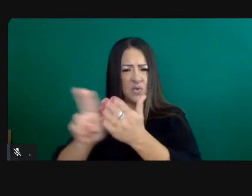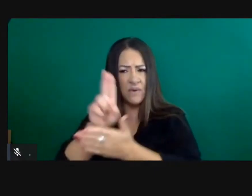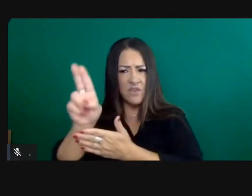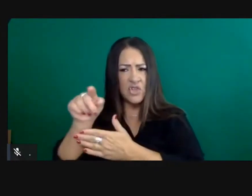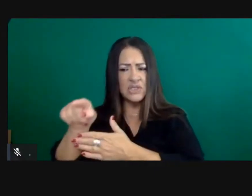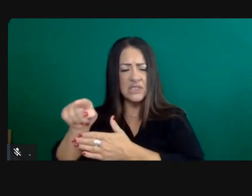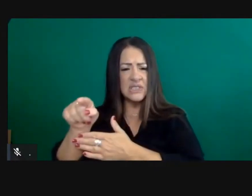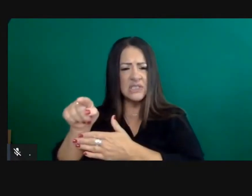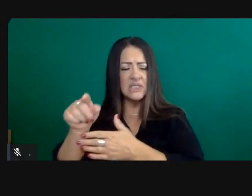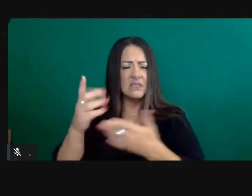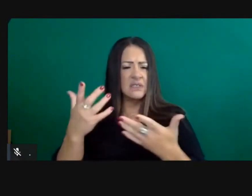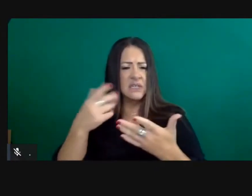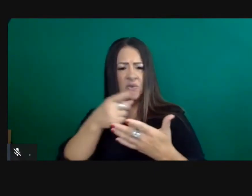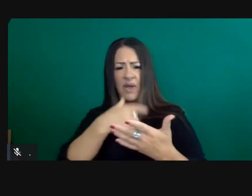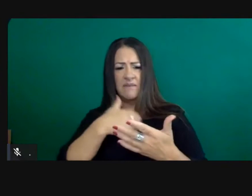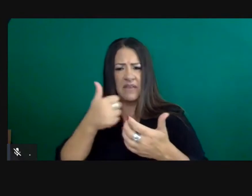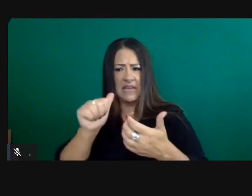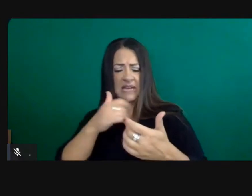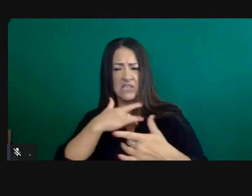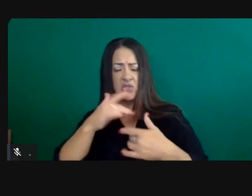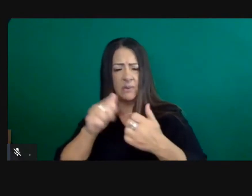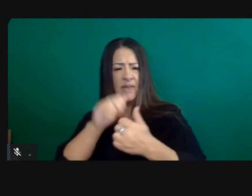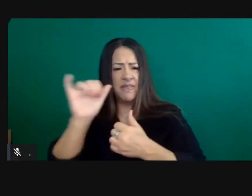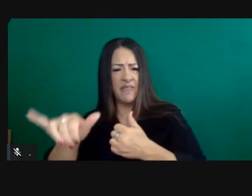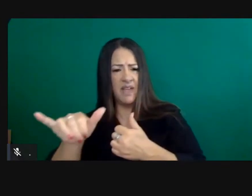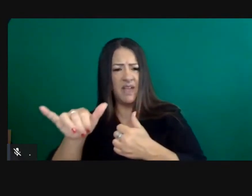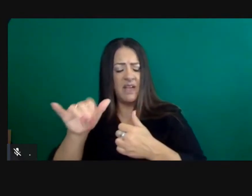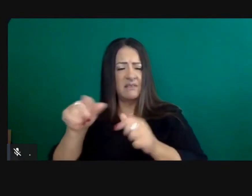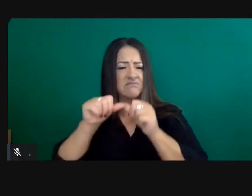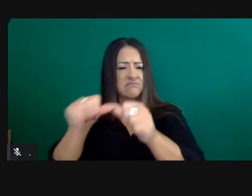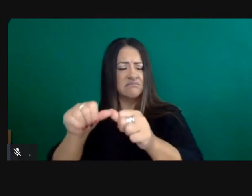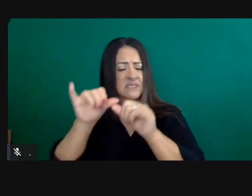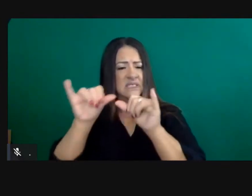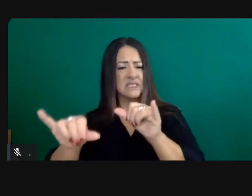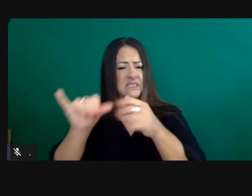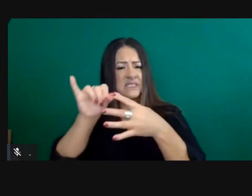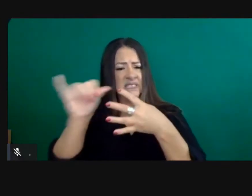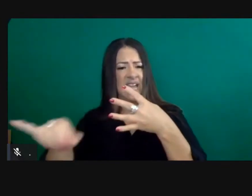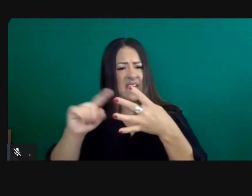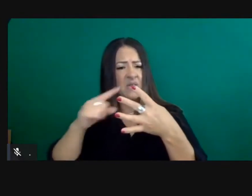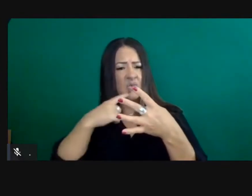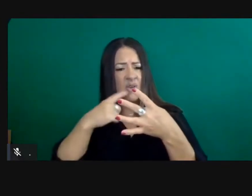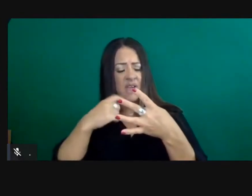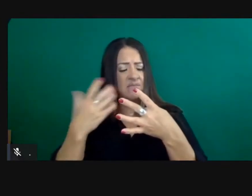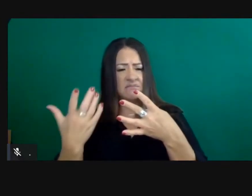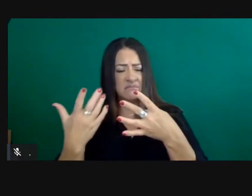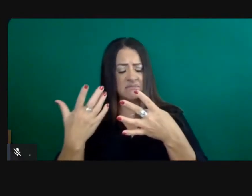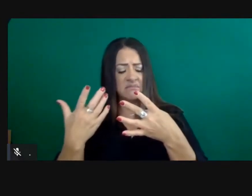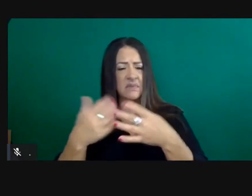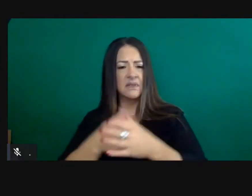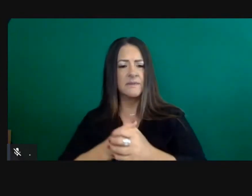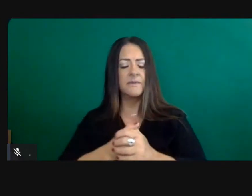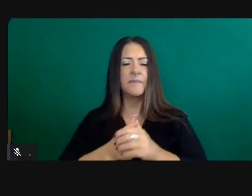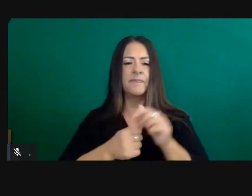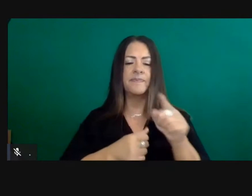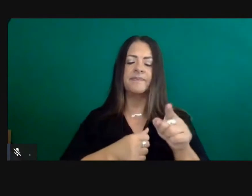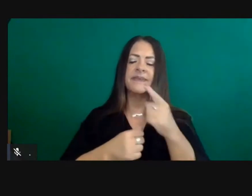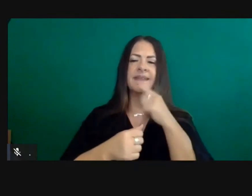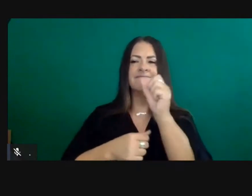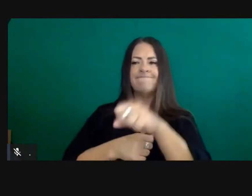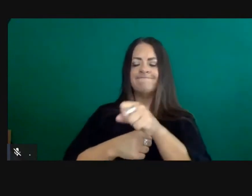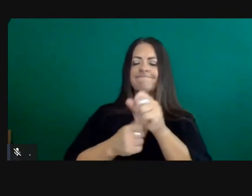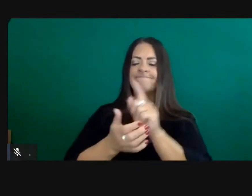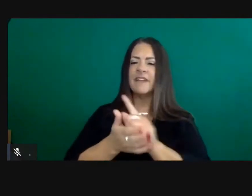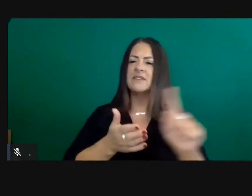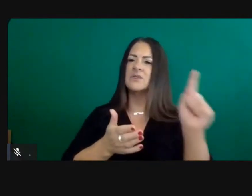to have our county stay in the red? Yeah, we did not. And I think this was an important point. We made this point last week.